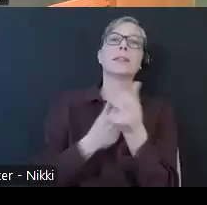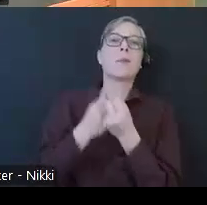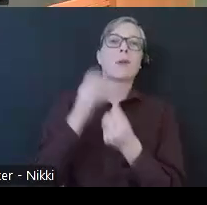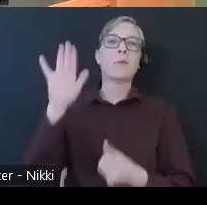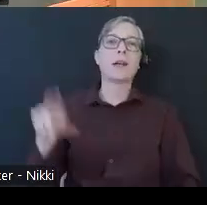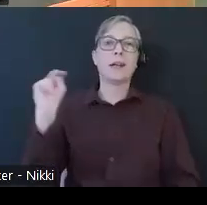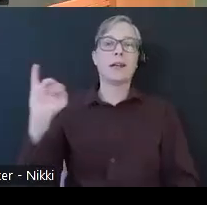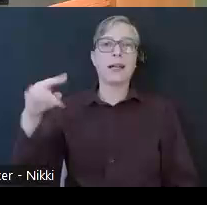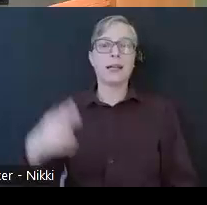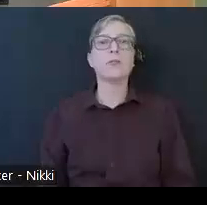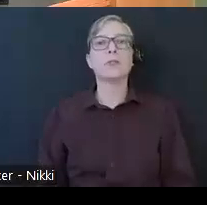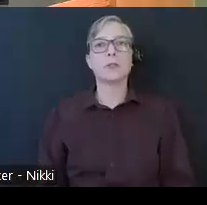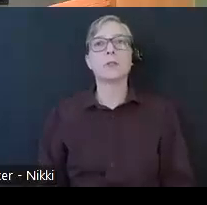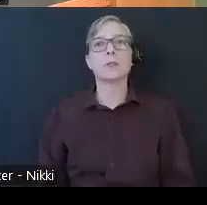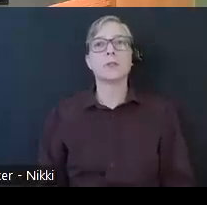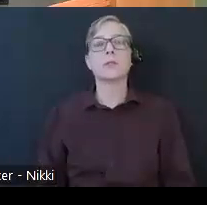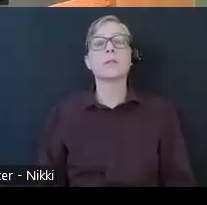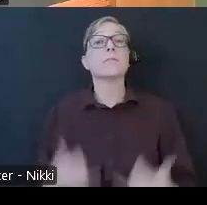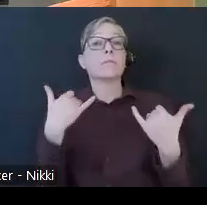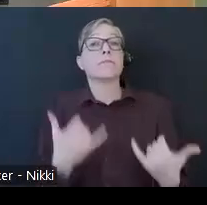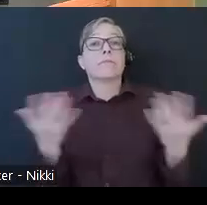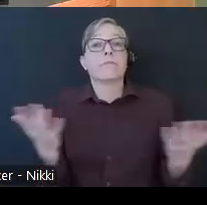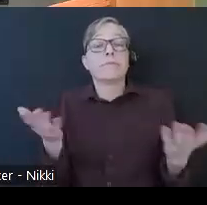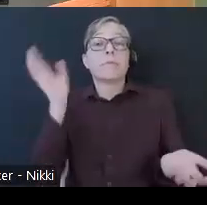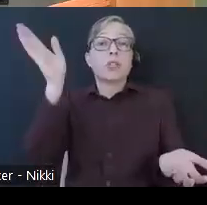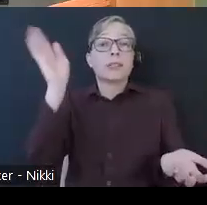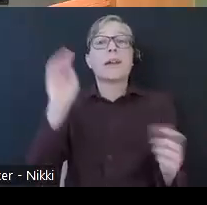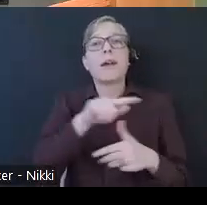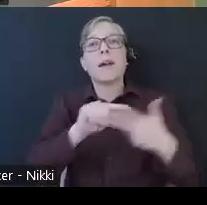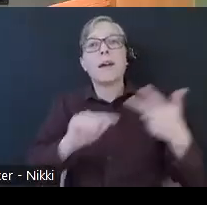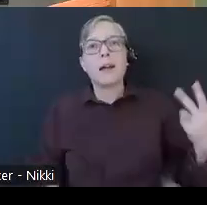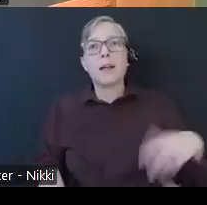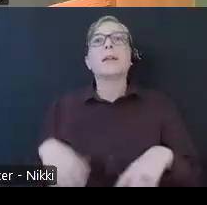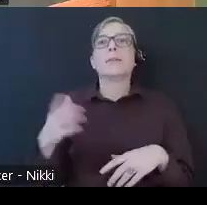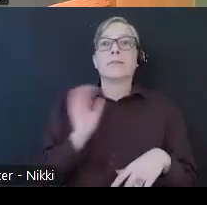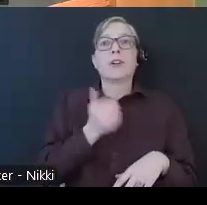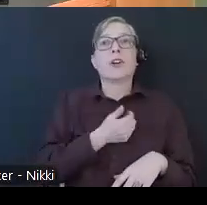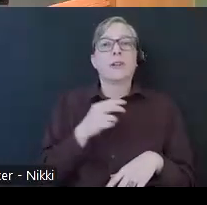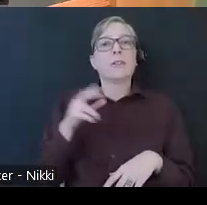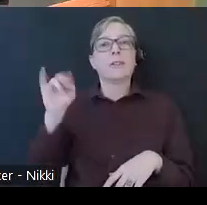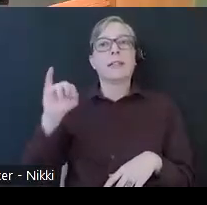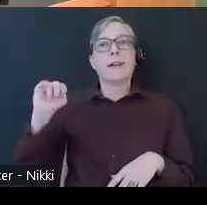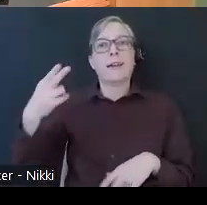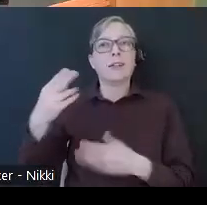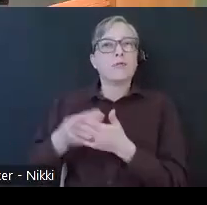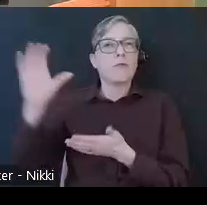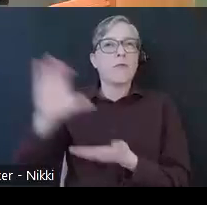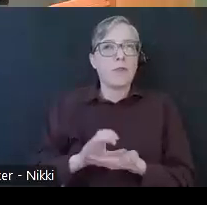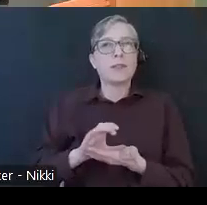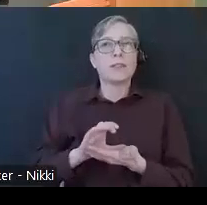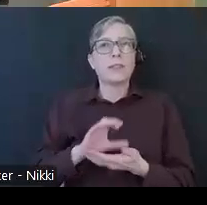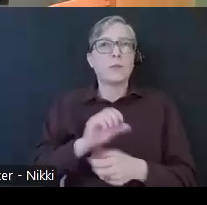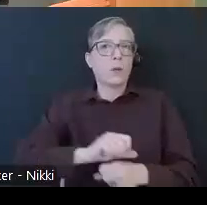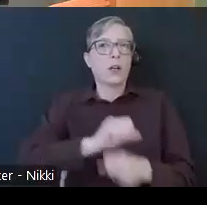our NIMH-funded trial of online collaborative care to treat anxiety and depression in primary care. I also want to introduce